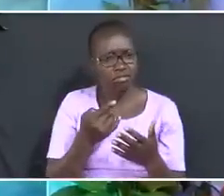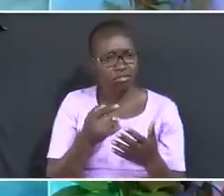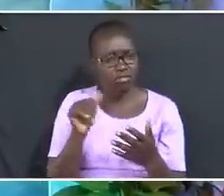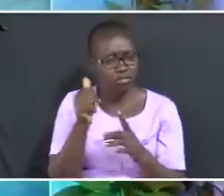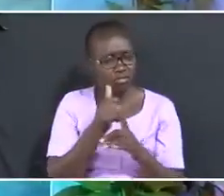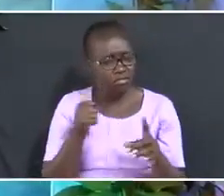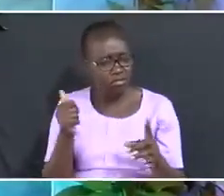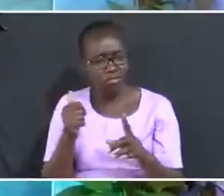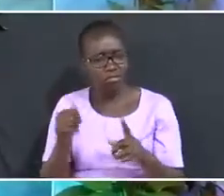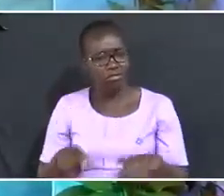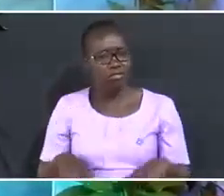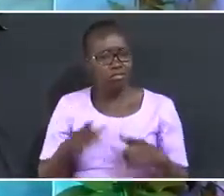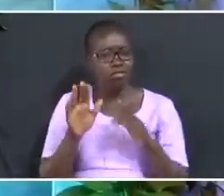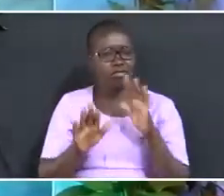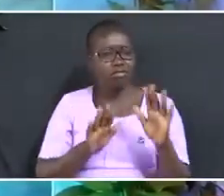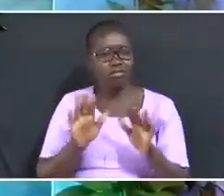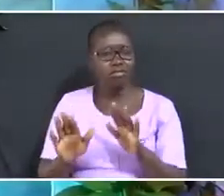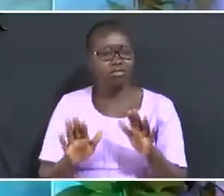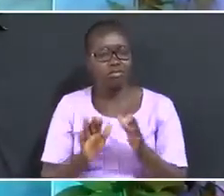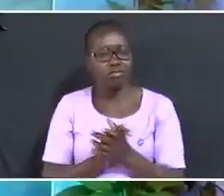denying reality.